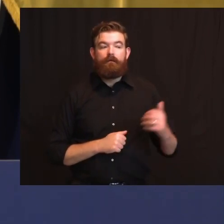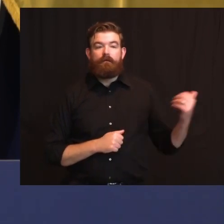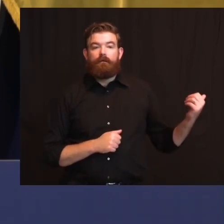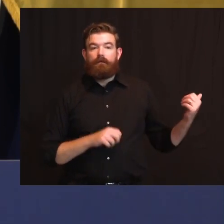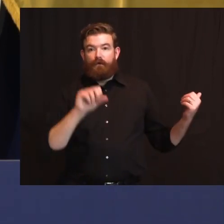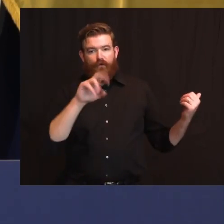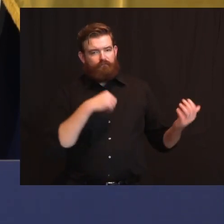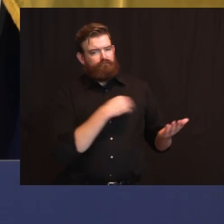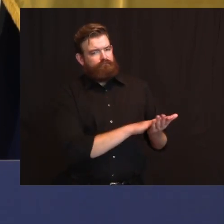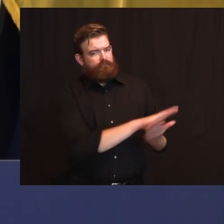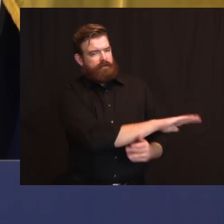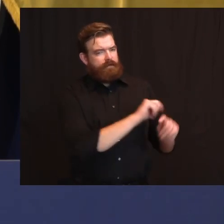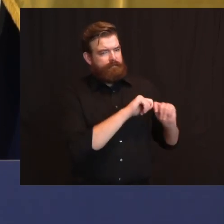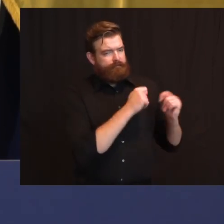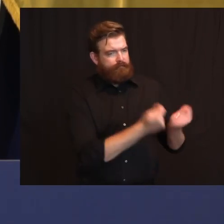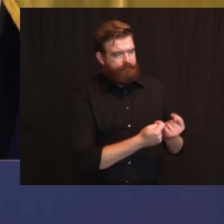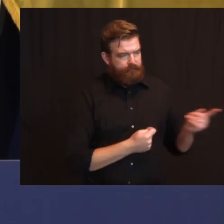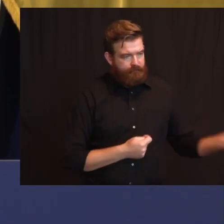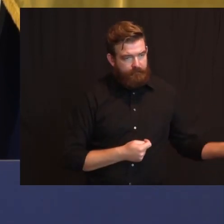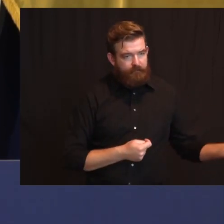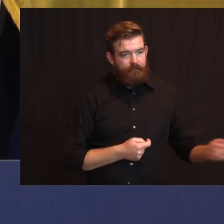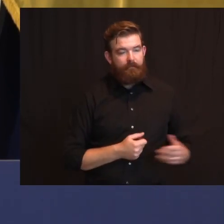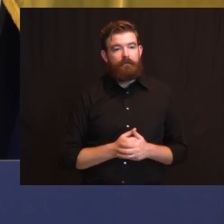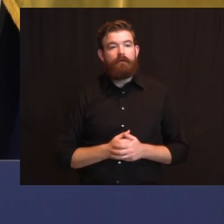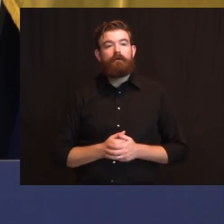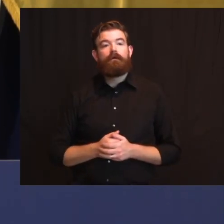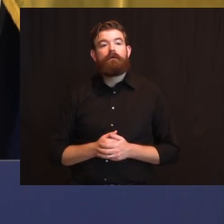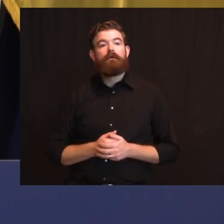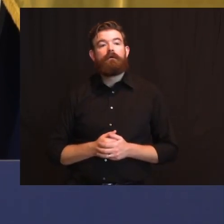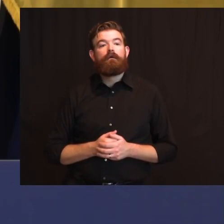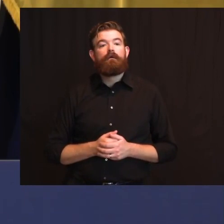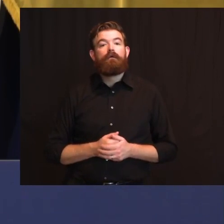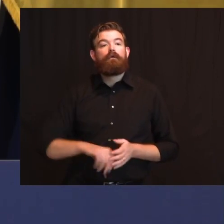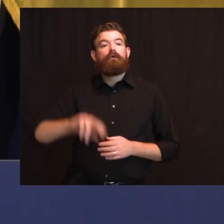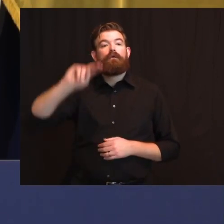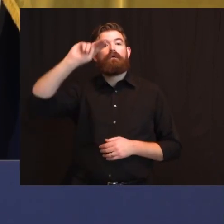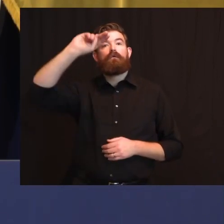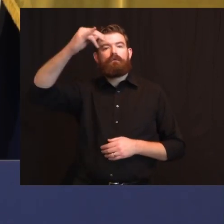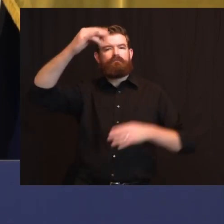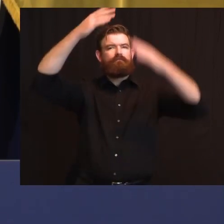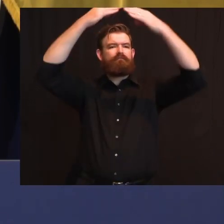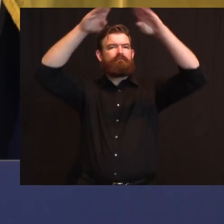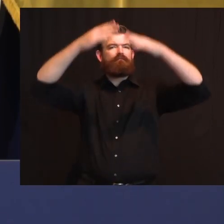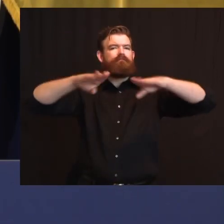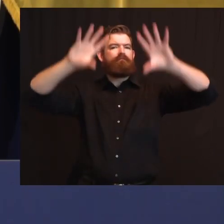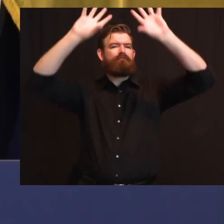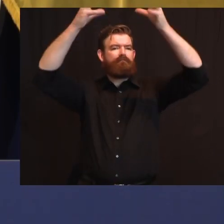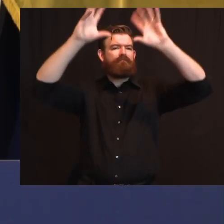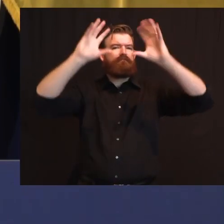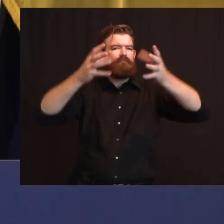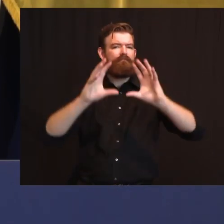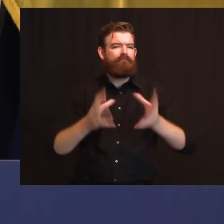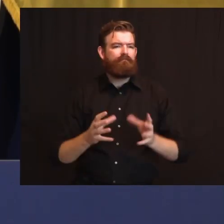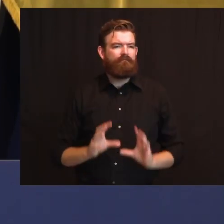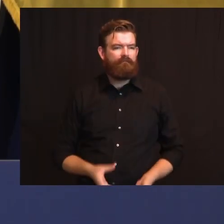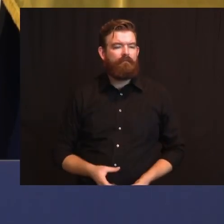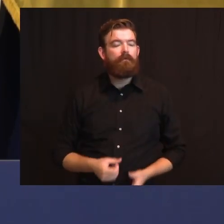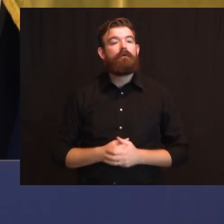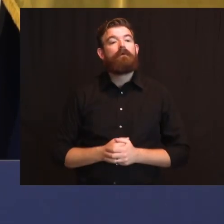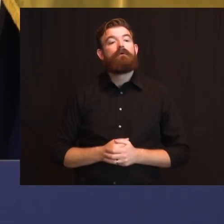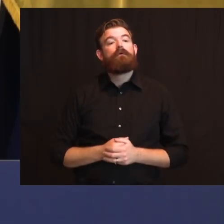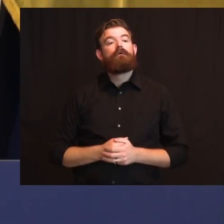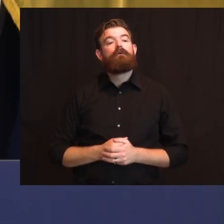have broken the state down into regions. So it's not only what's going on inside your classroom or inside